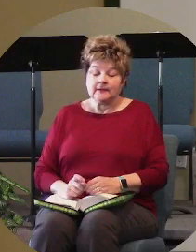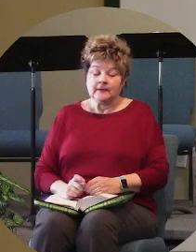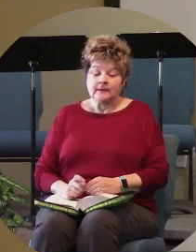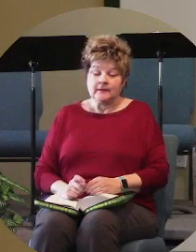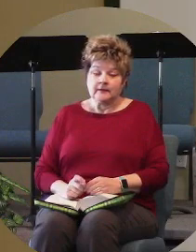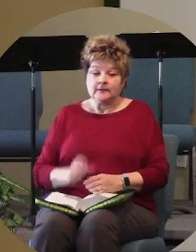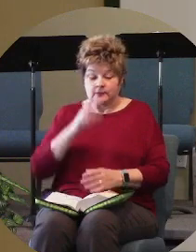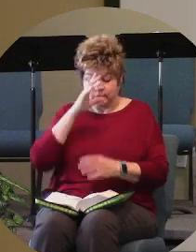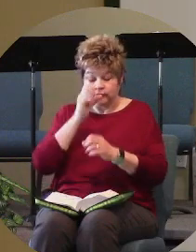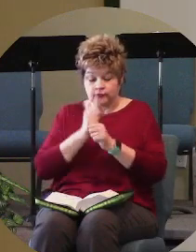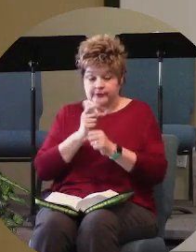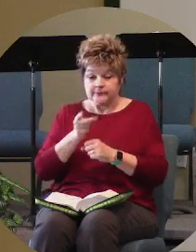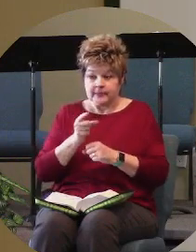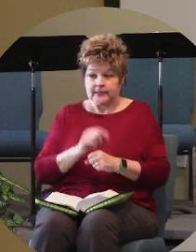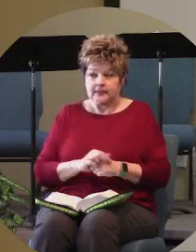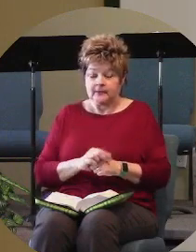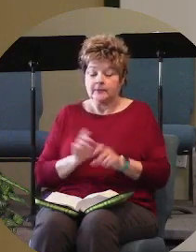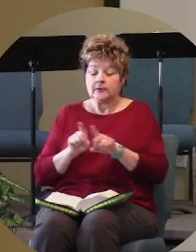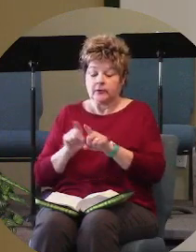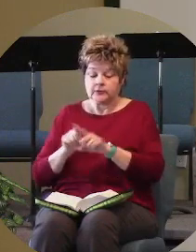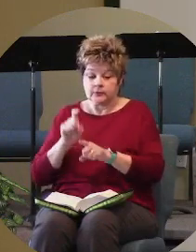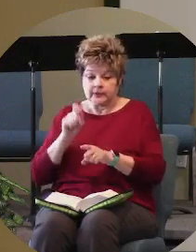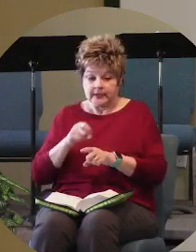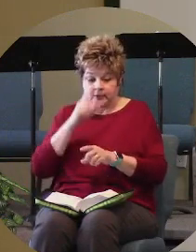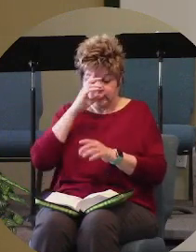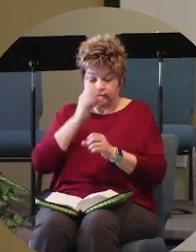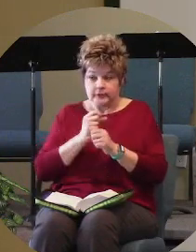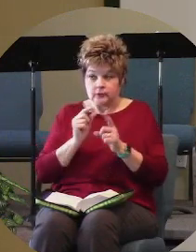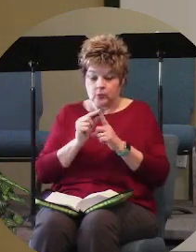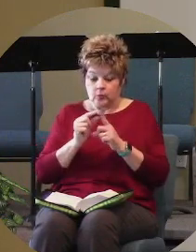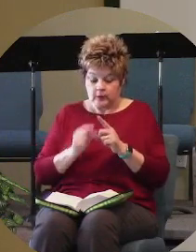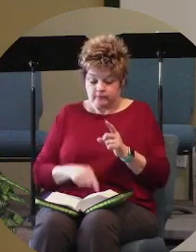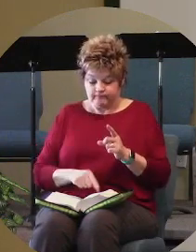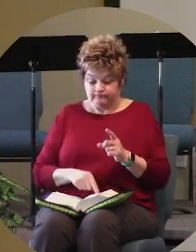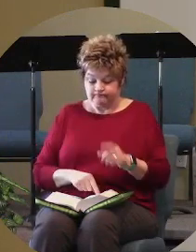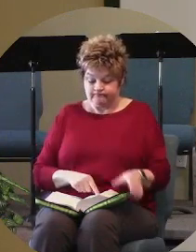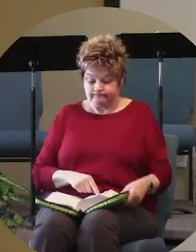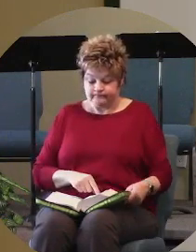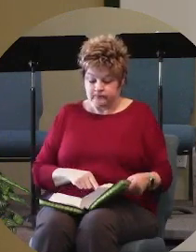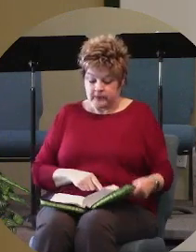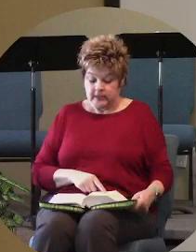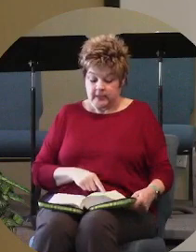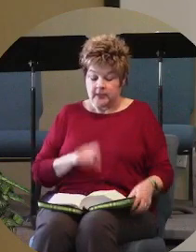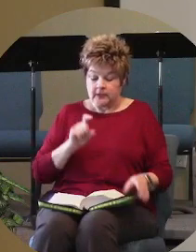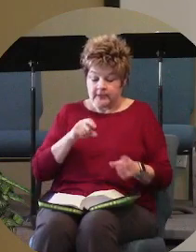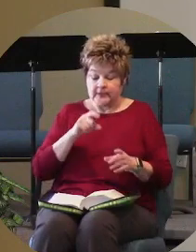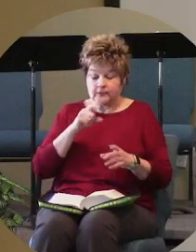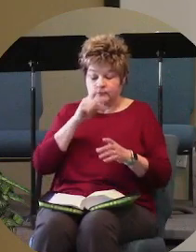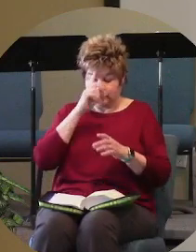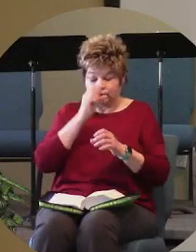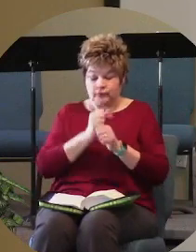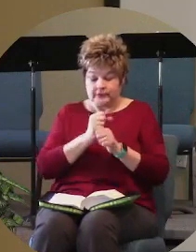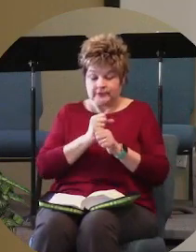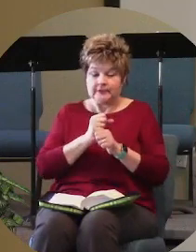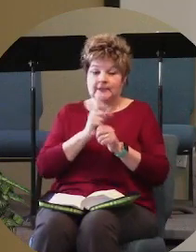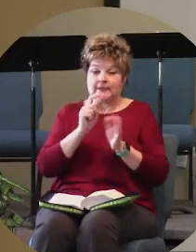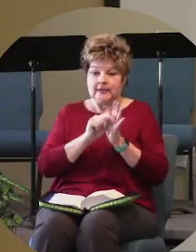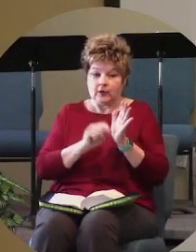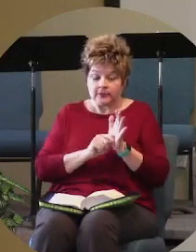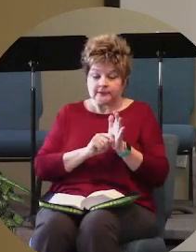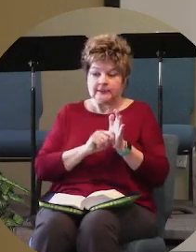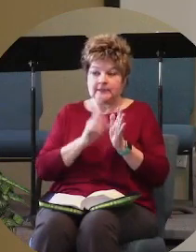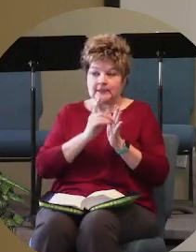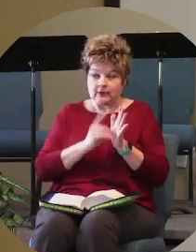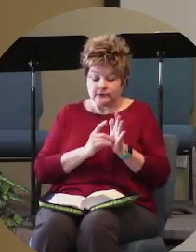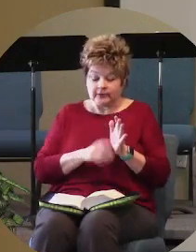you need to trust me. But you also need to trust the word. And you need to trust the theology and the doctrine. But with